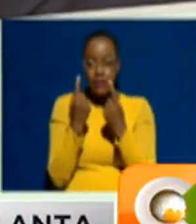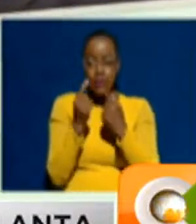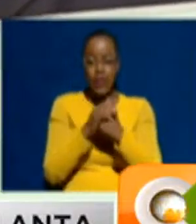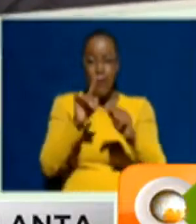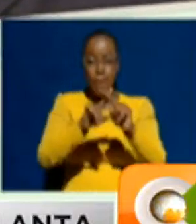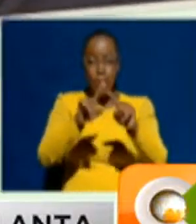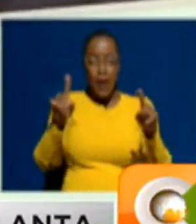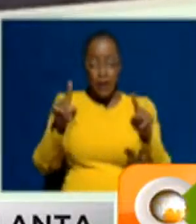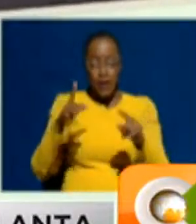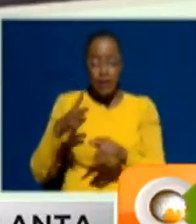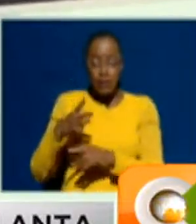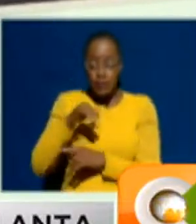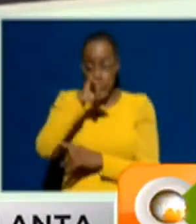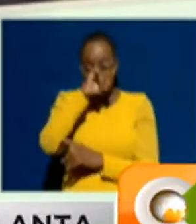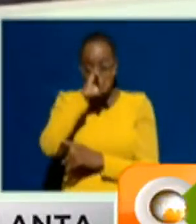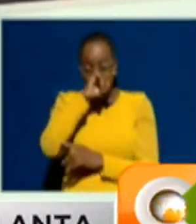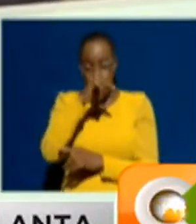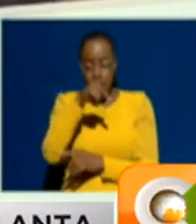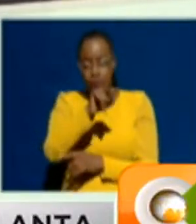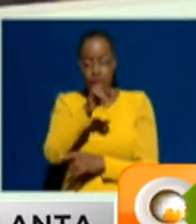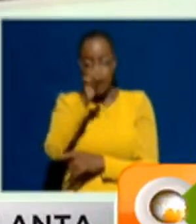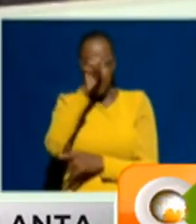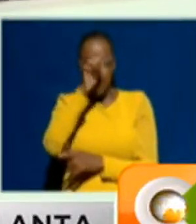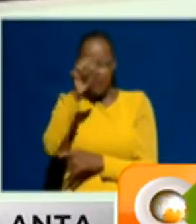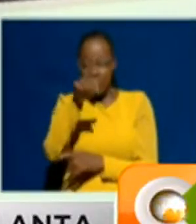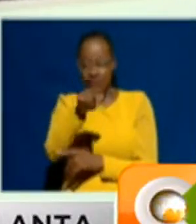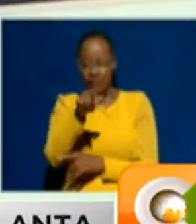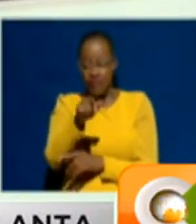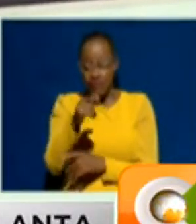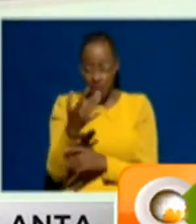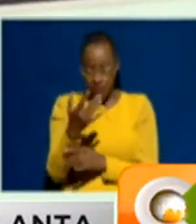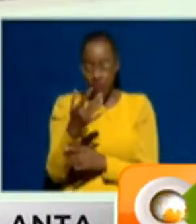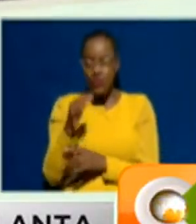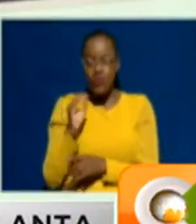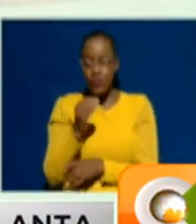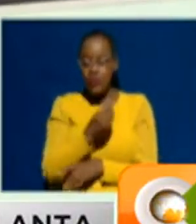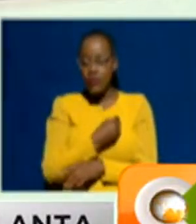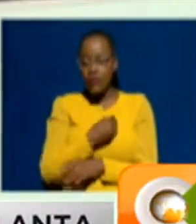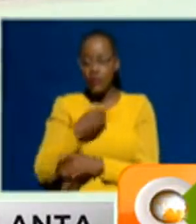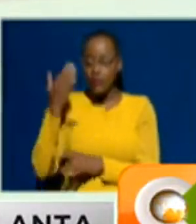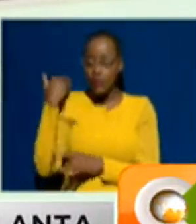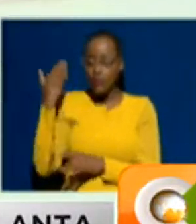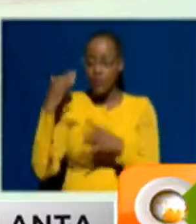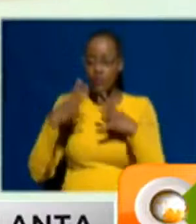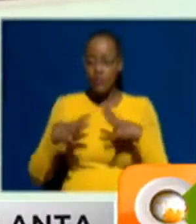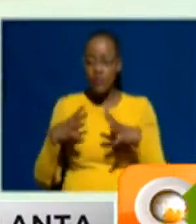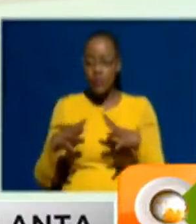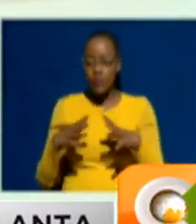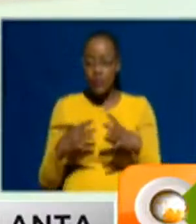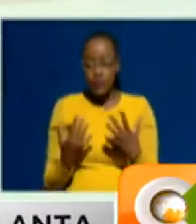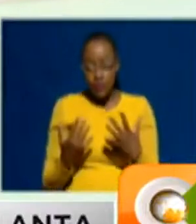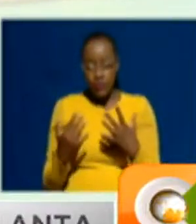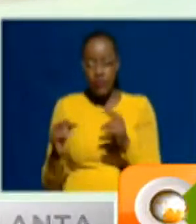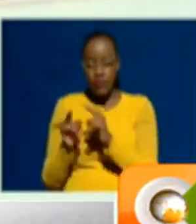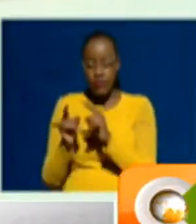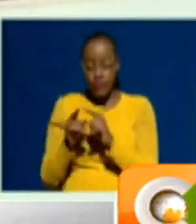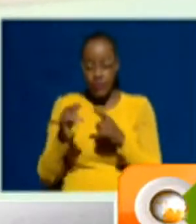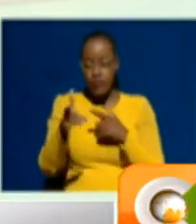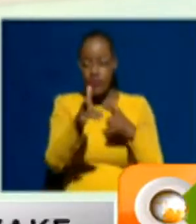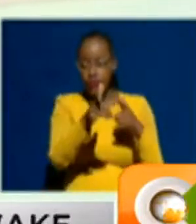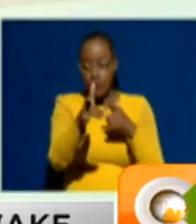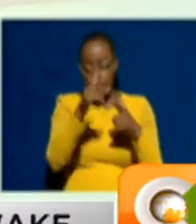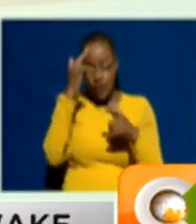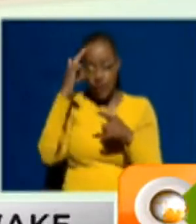Yet the colonizer underestimated the courage of our ancestors. Our ancestors faced the guns of